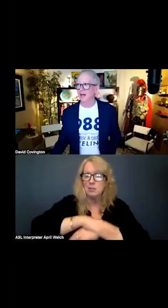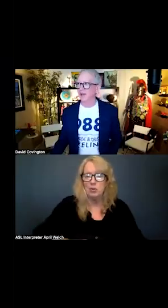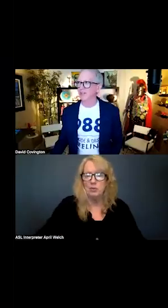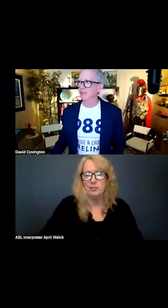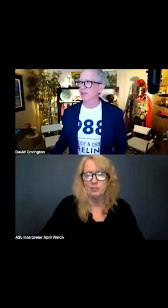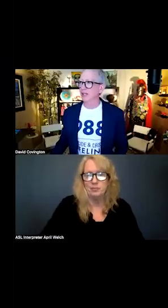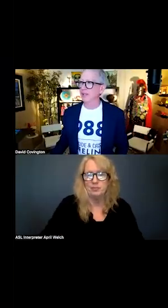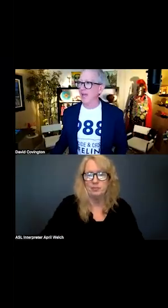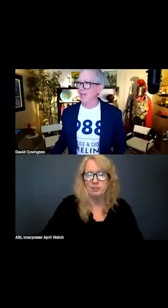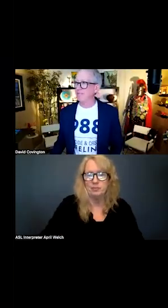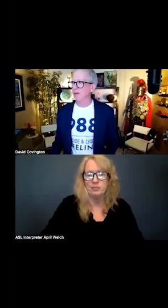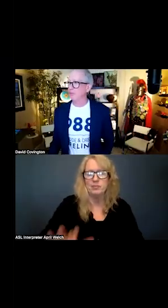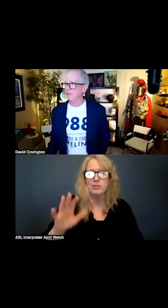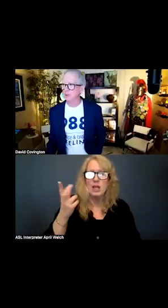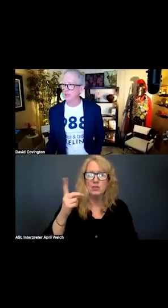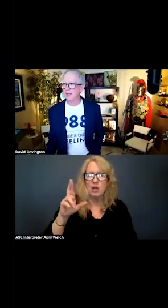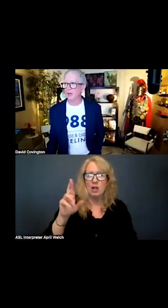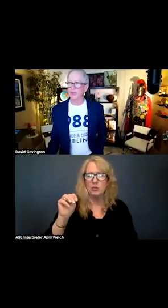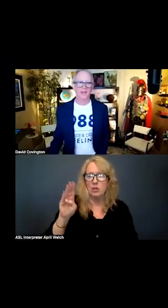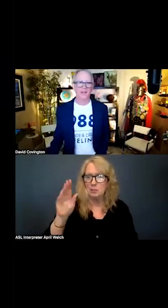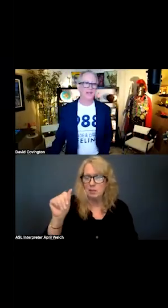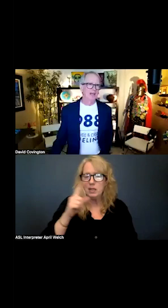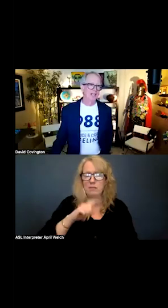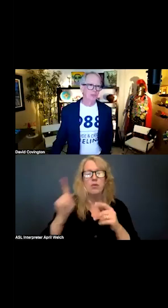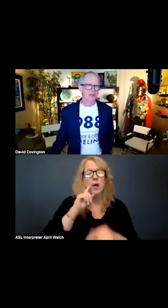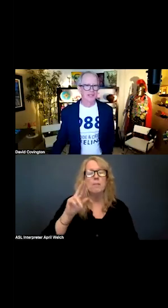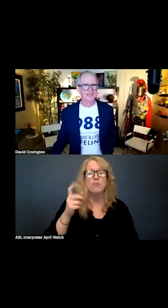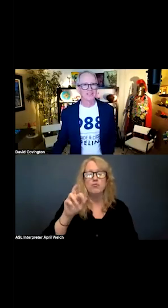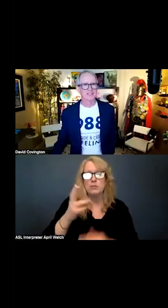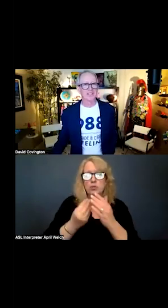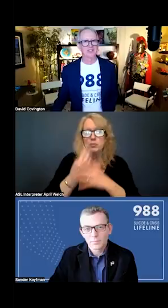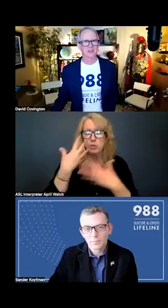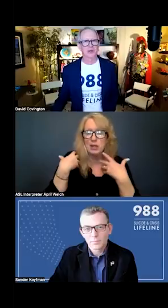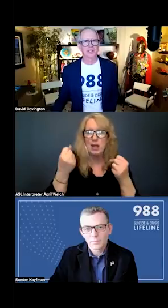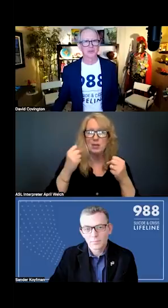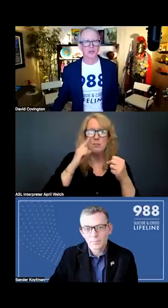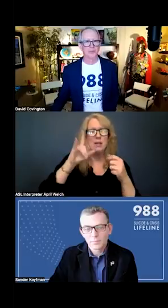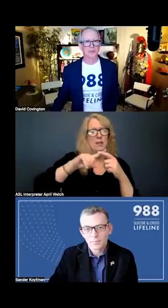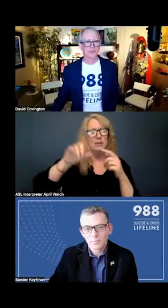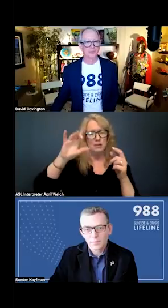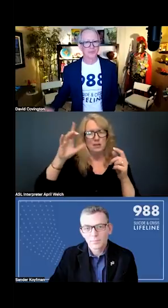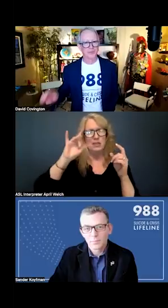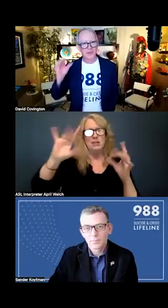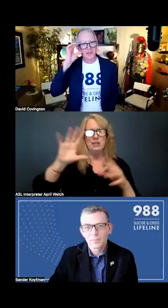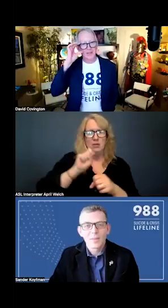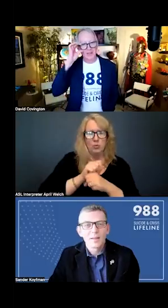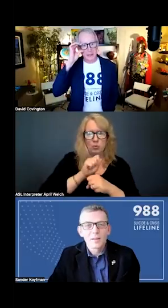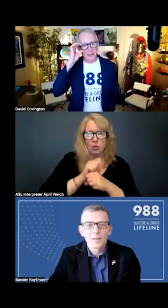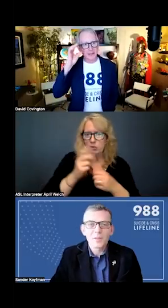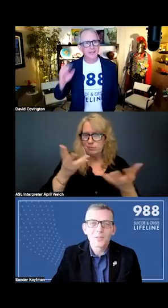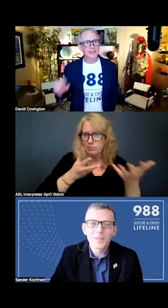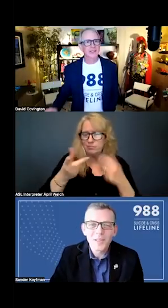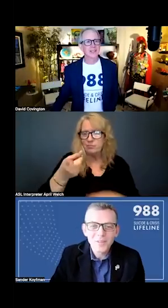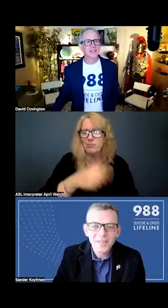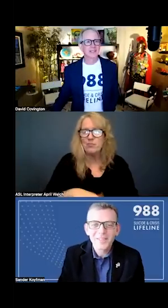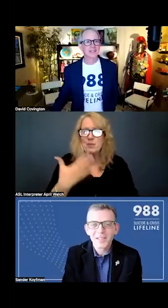Koifman, Dr. MBA from River Spring Health and expert in this disaster work as well.